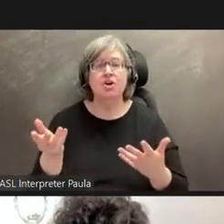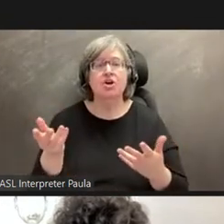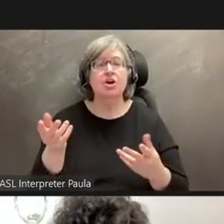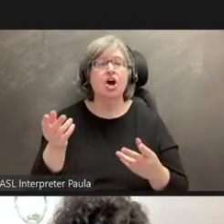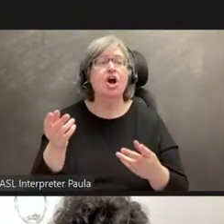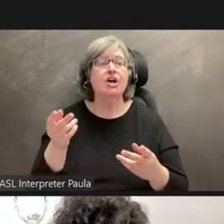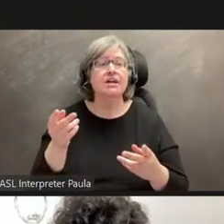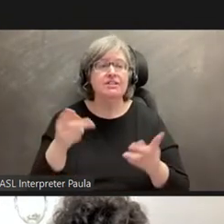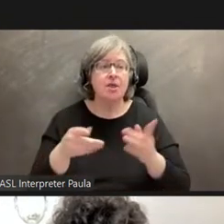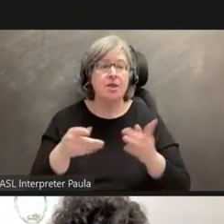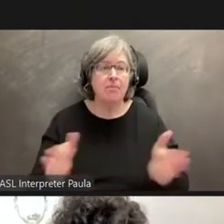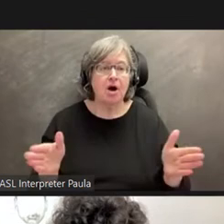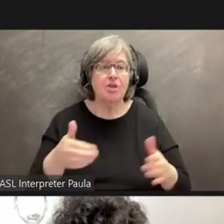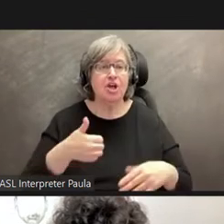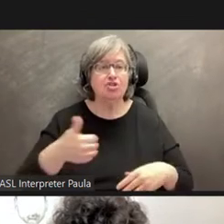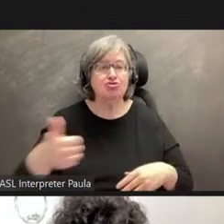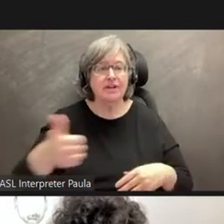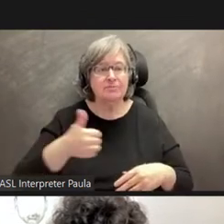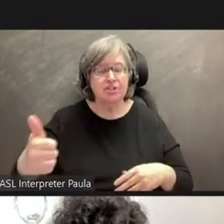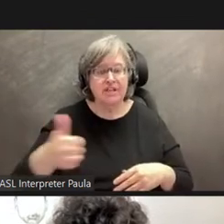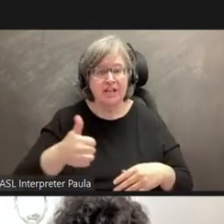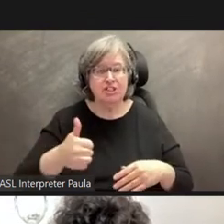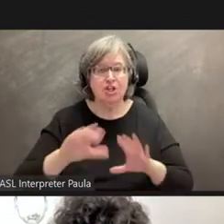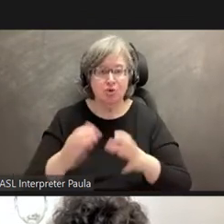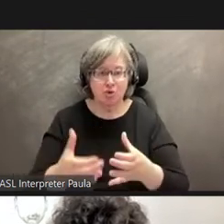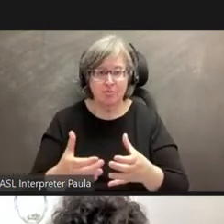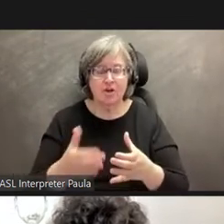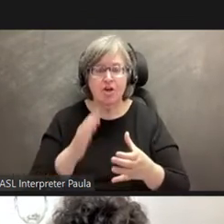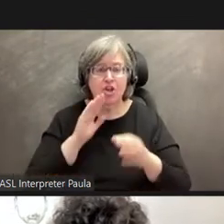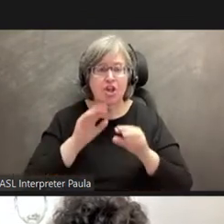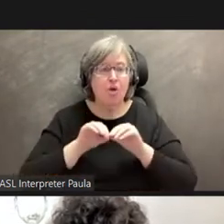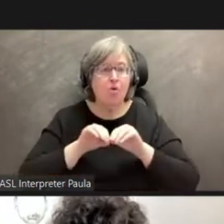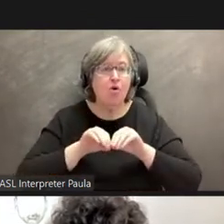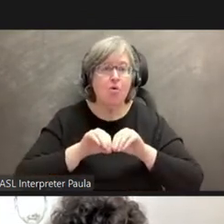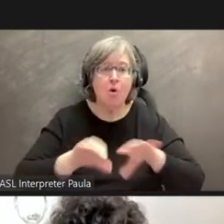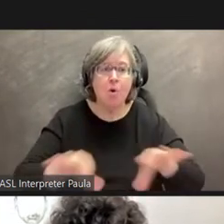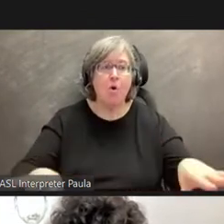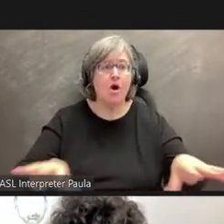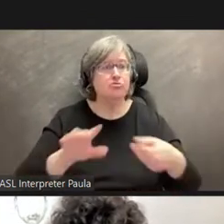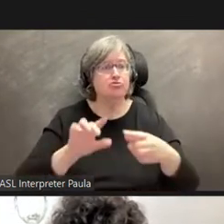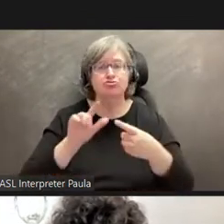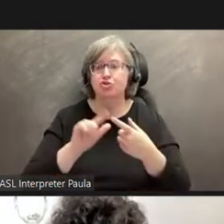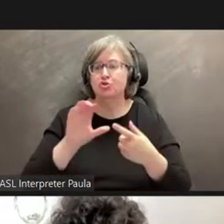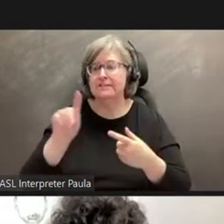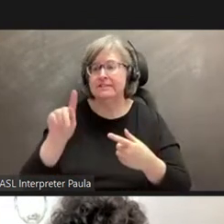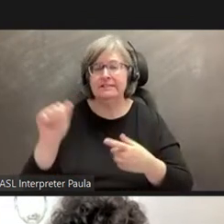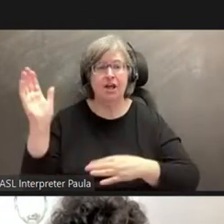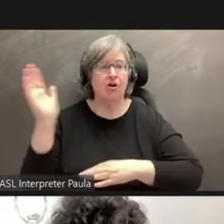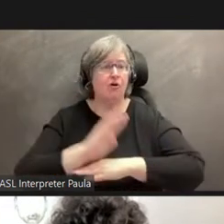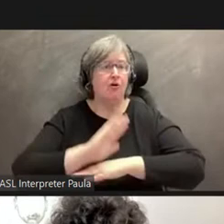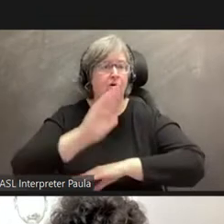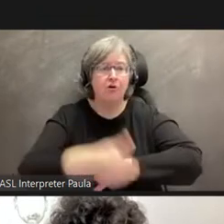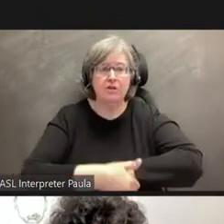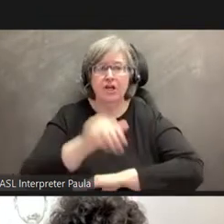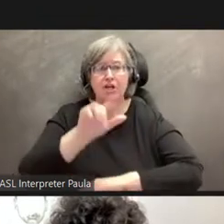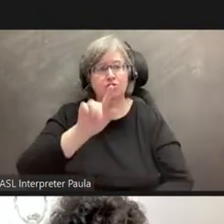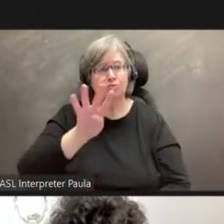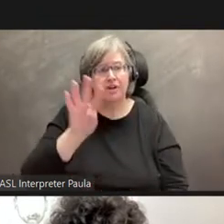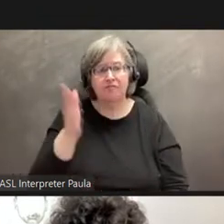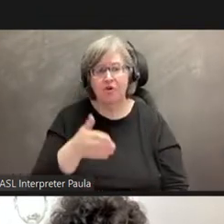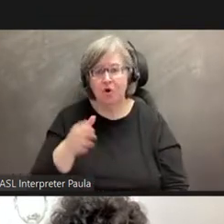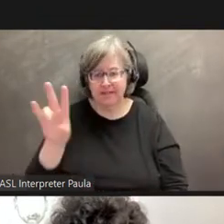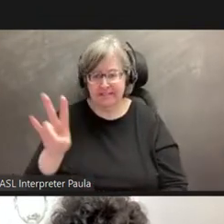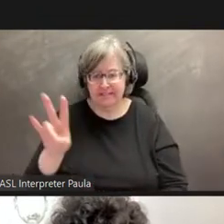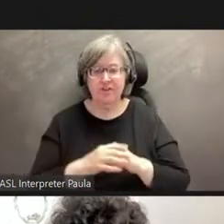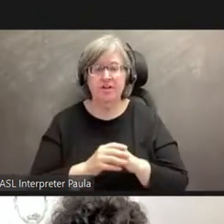transportation section. They deploy out on the CTA every day, 24/7. In addition to that, the